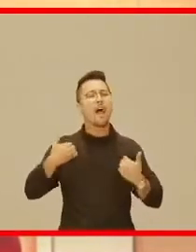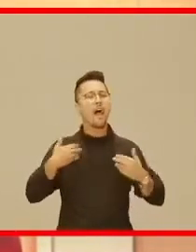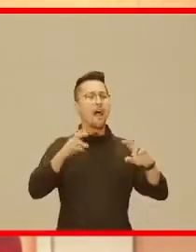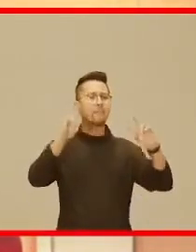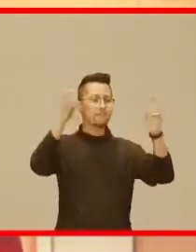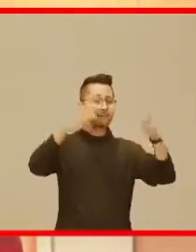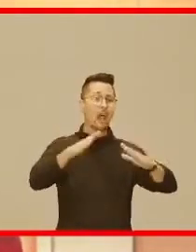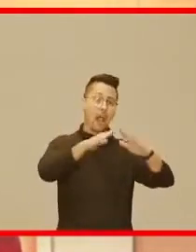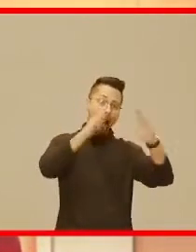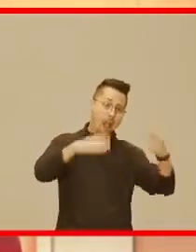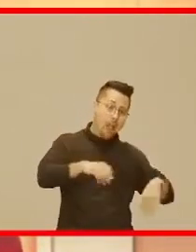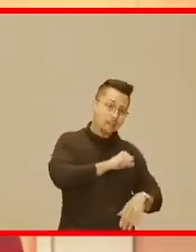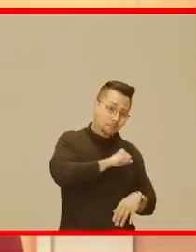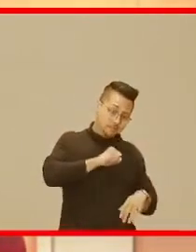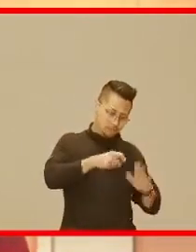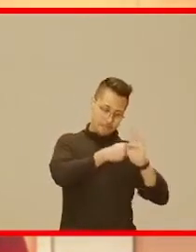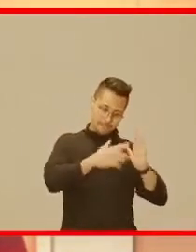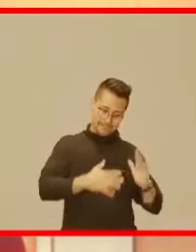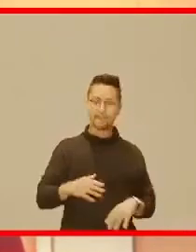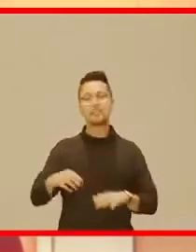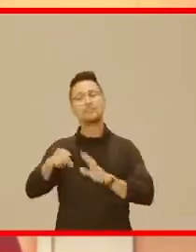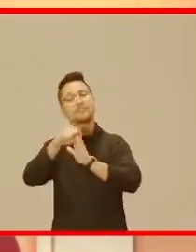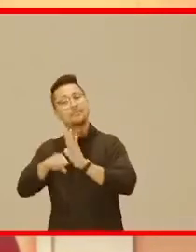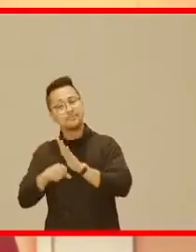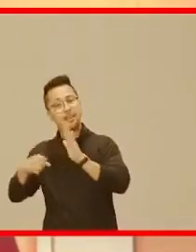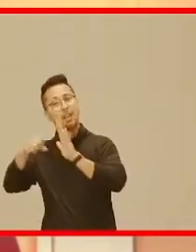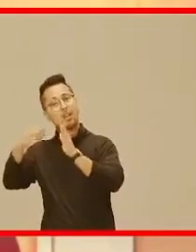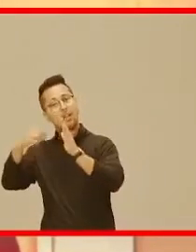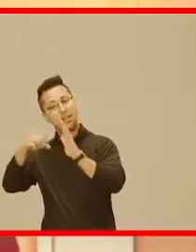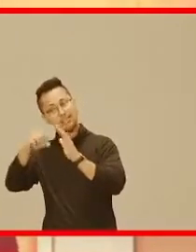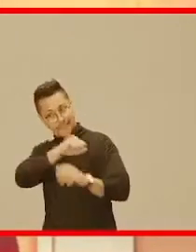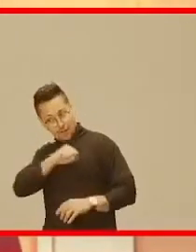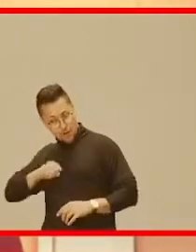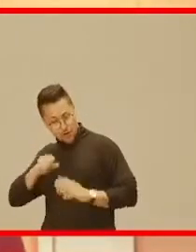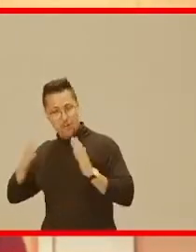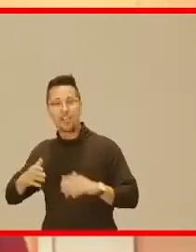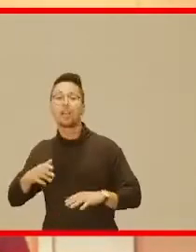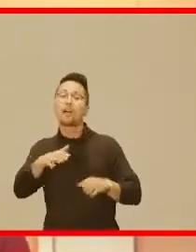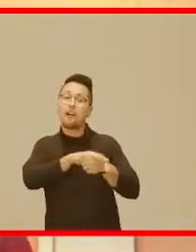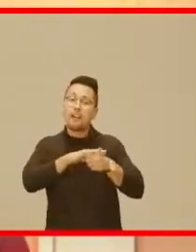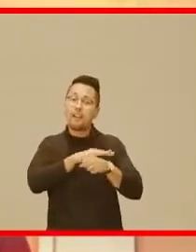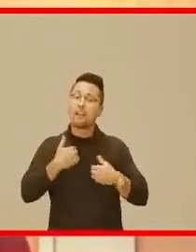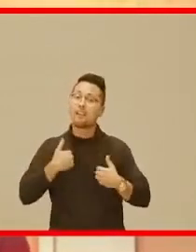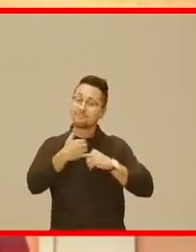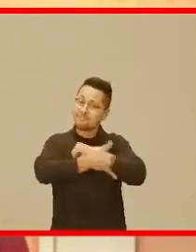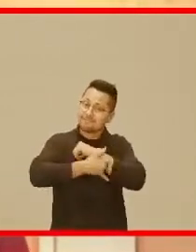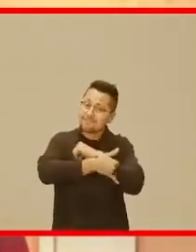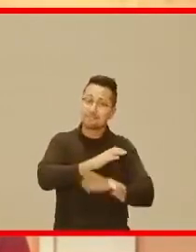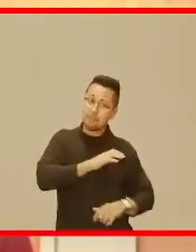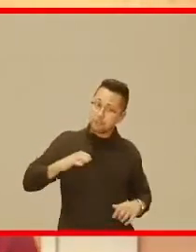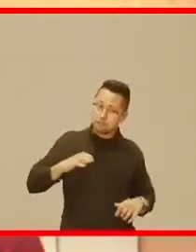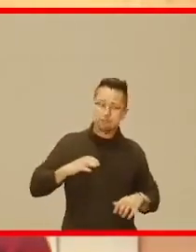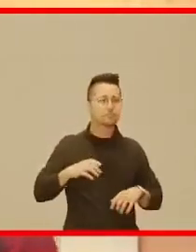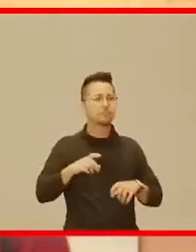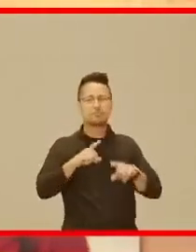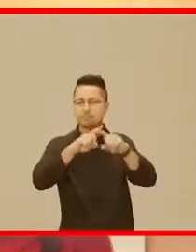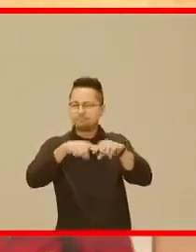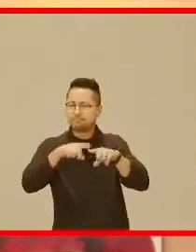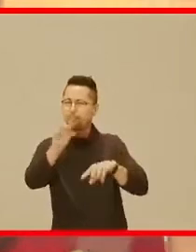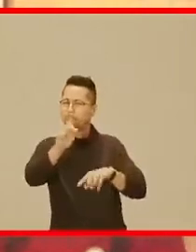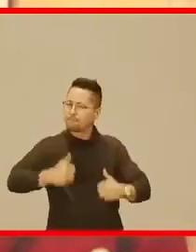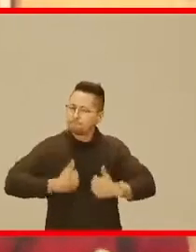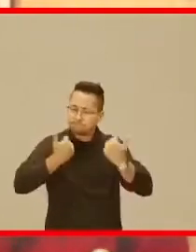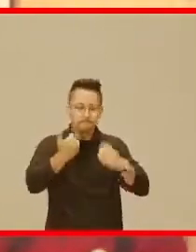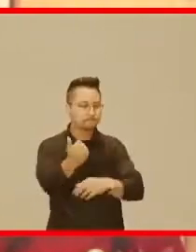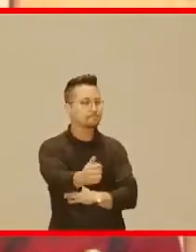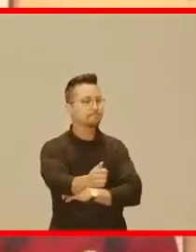a state senator. And then locally, Yes. you have county commissioners, depending on where you City live, maybe commissioners, city yep. commissioners.